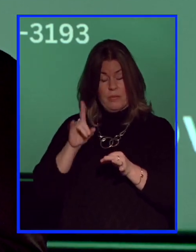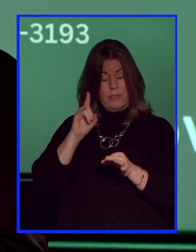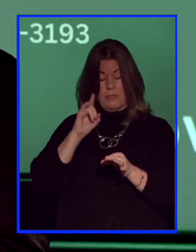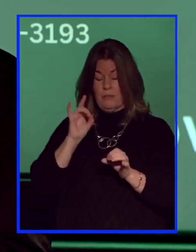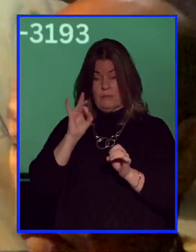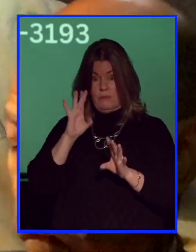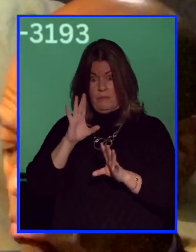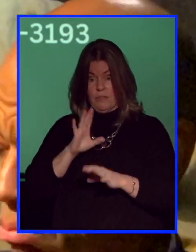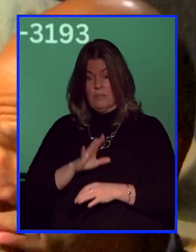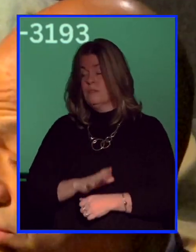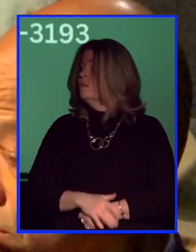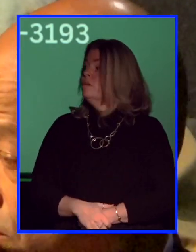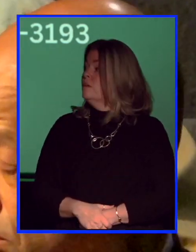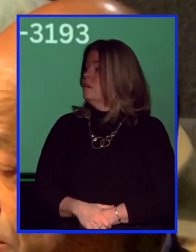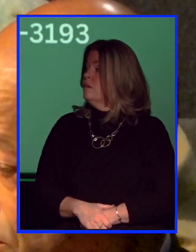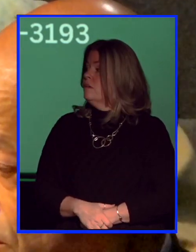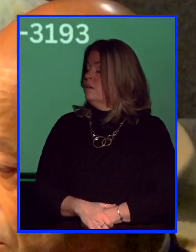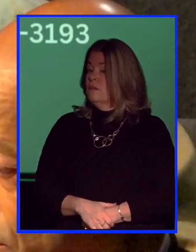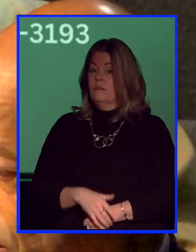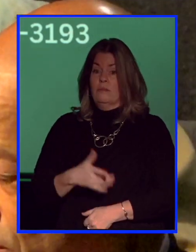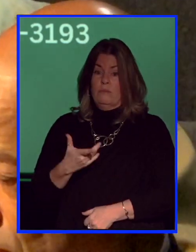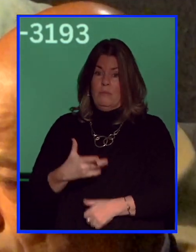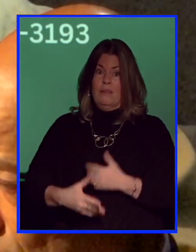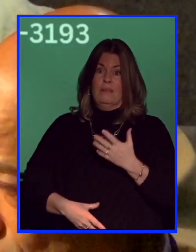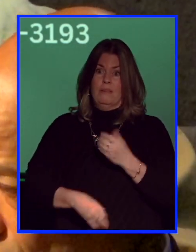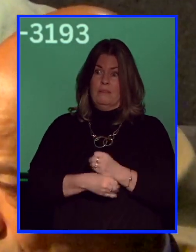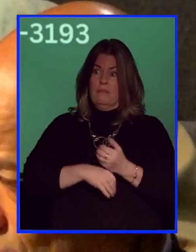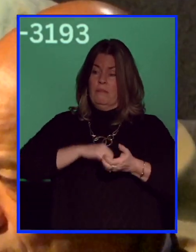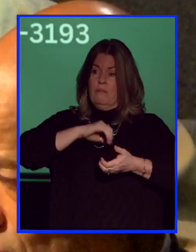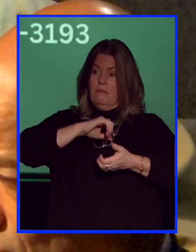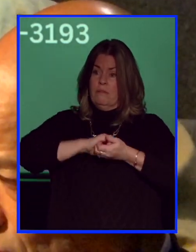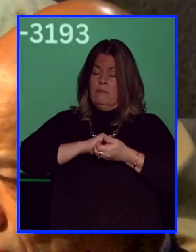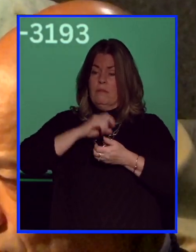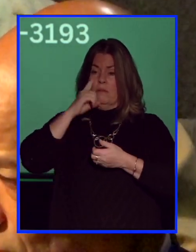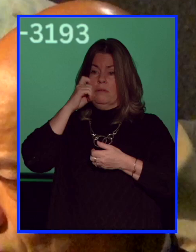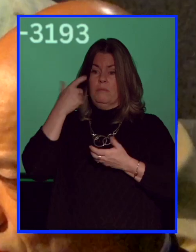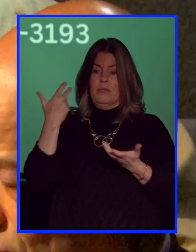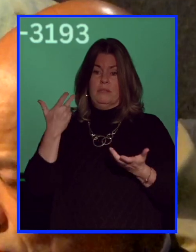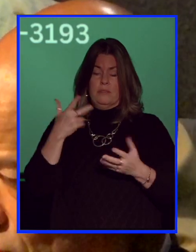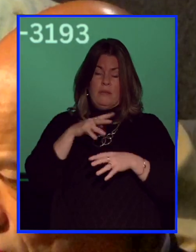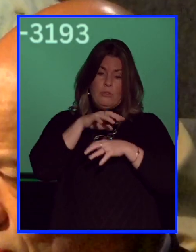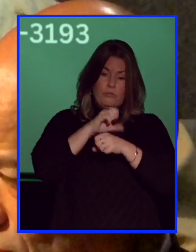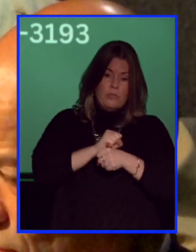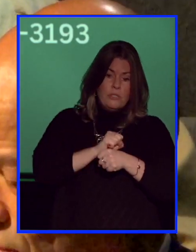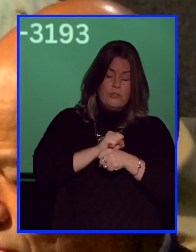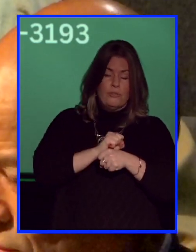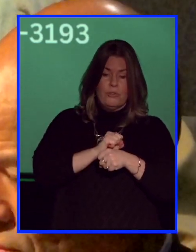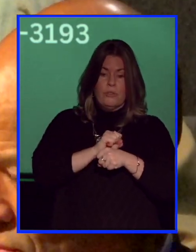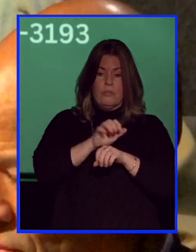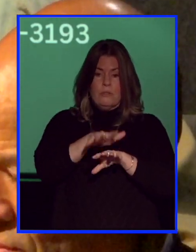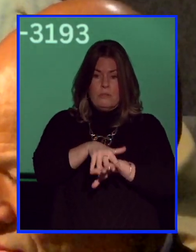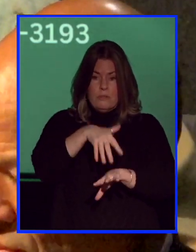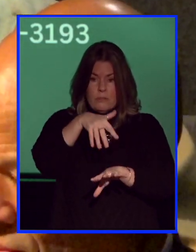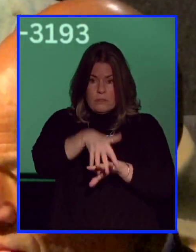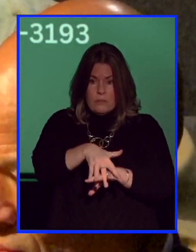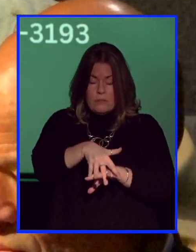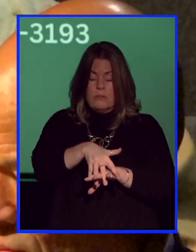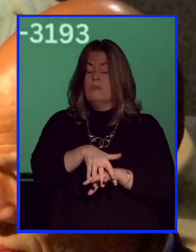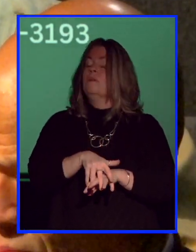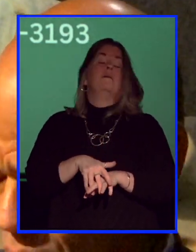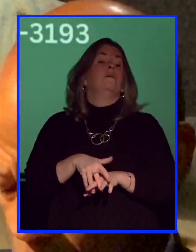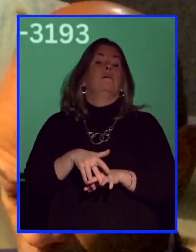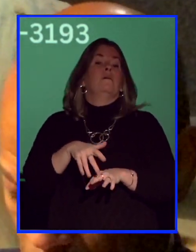nightmare. Well, it's compounded because I'm also a traditional Native American. Mm-hmm. And the